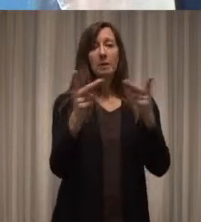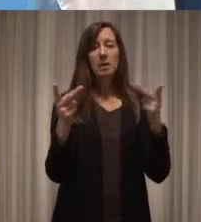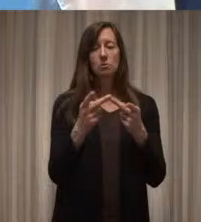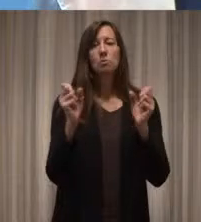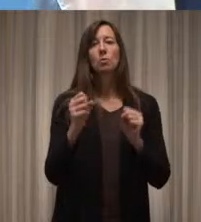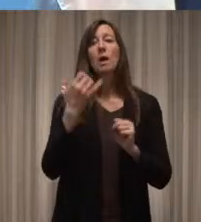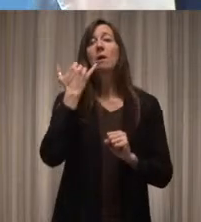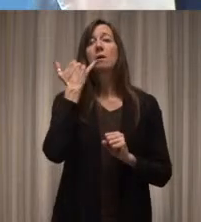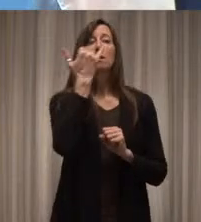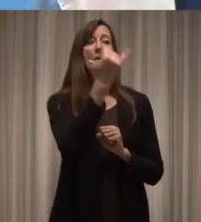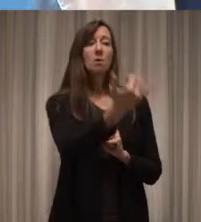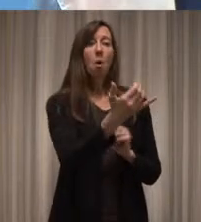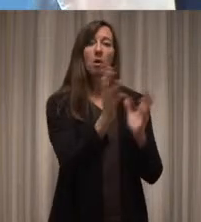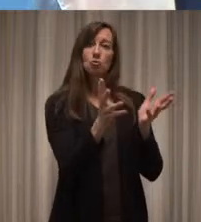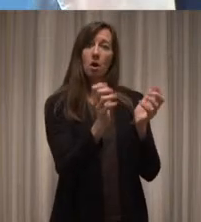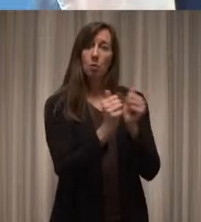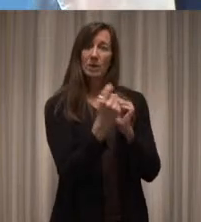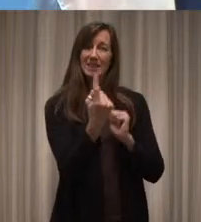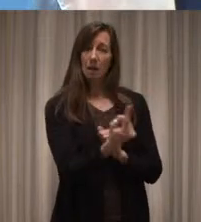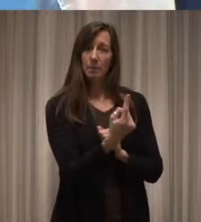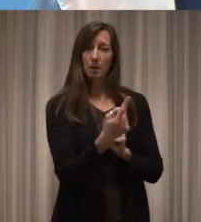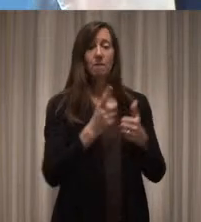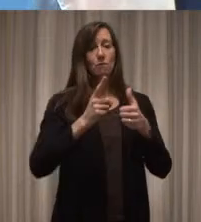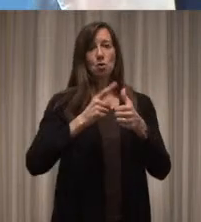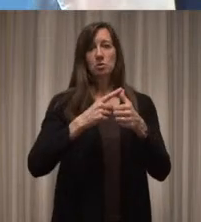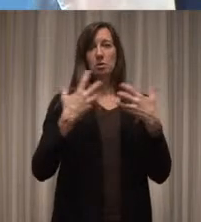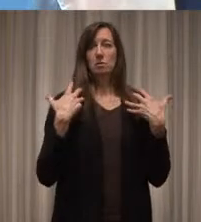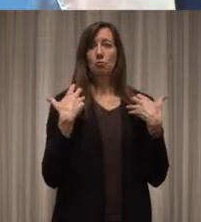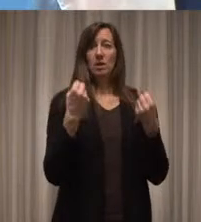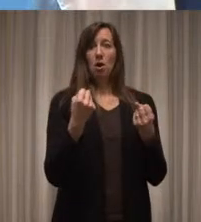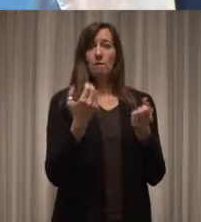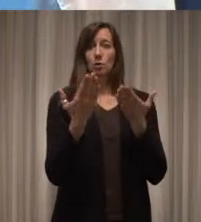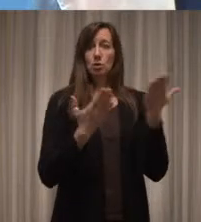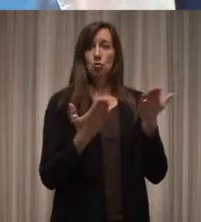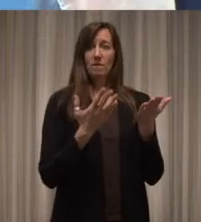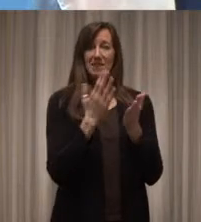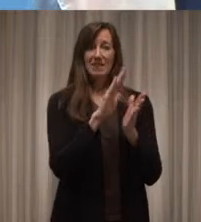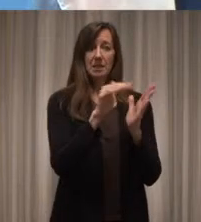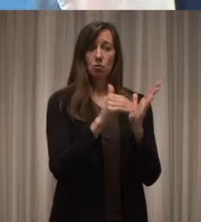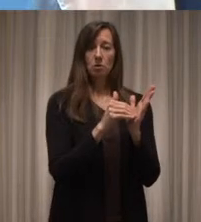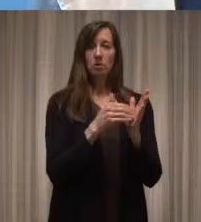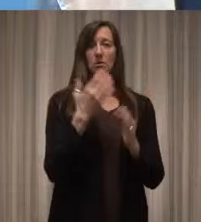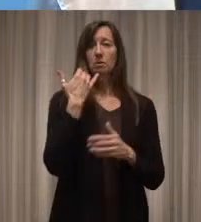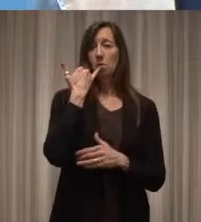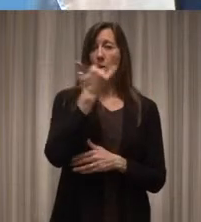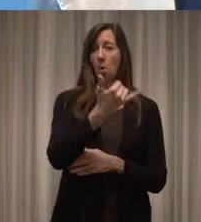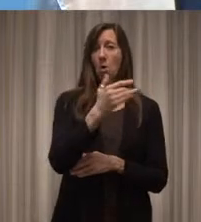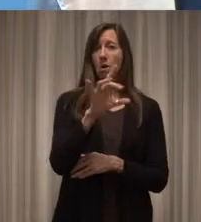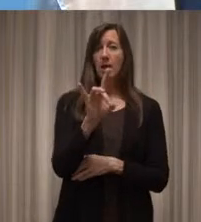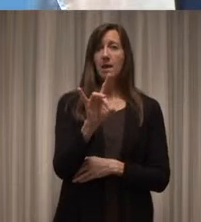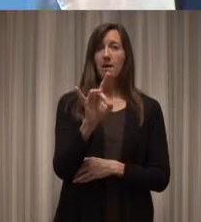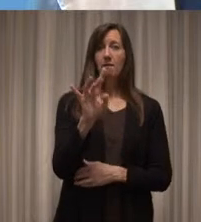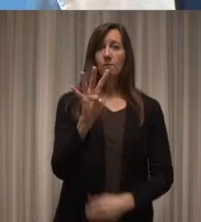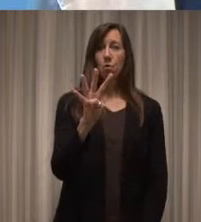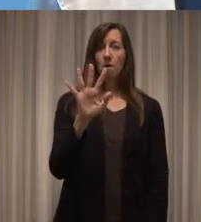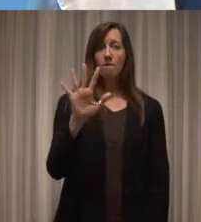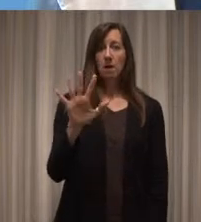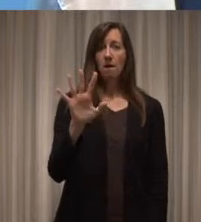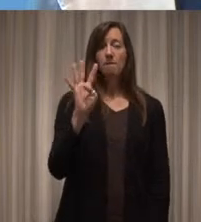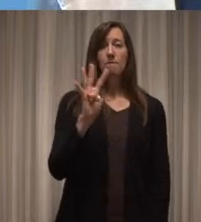talk to someone. The first is our Recovery Service Center. That number is